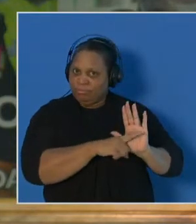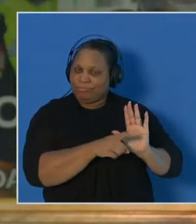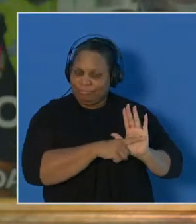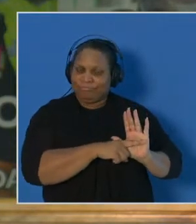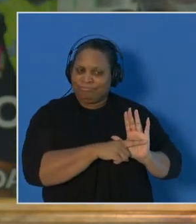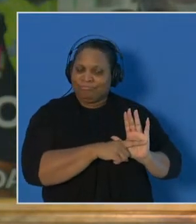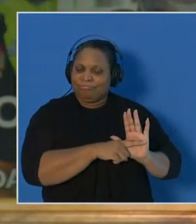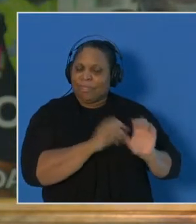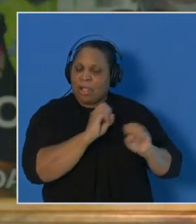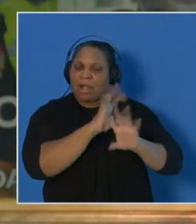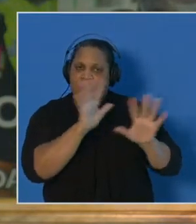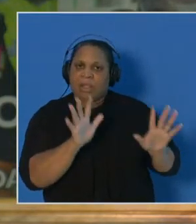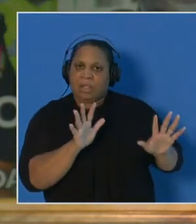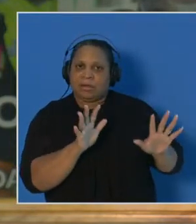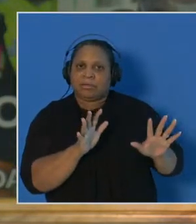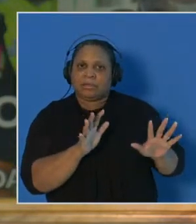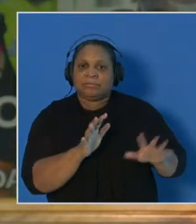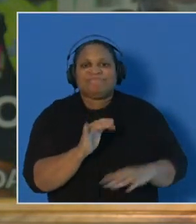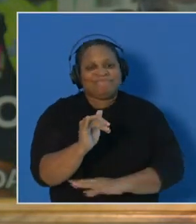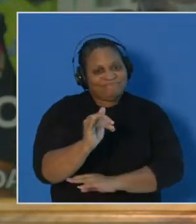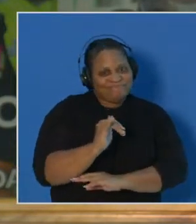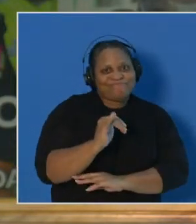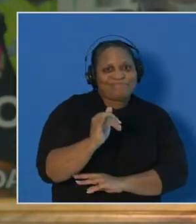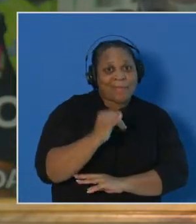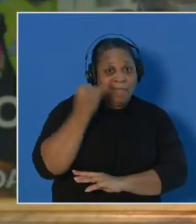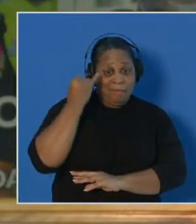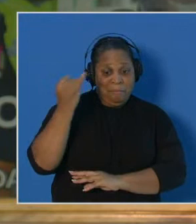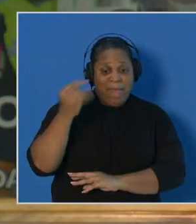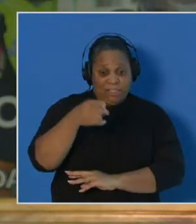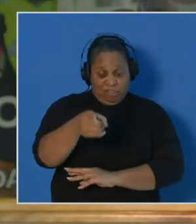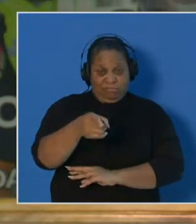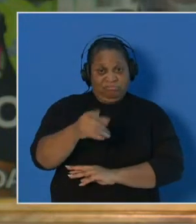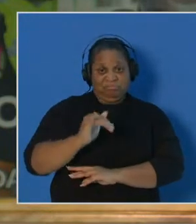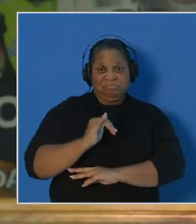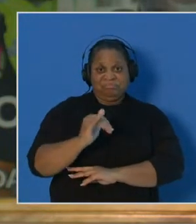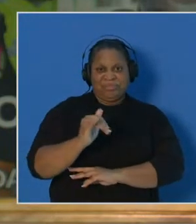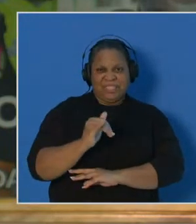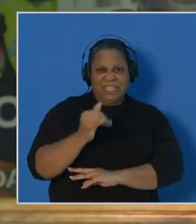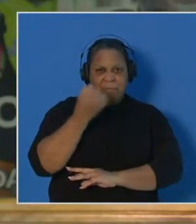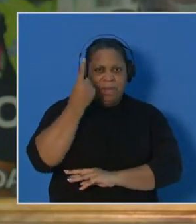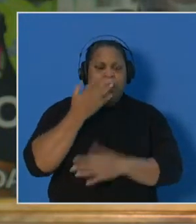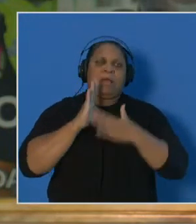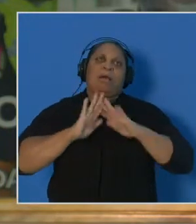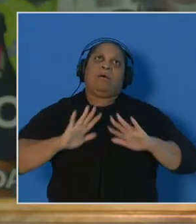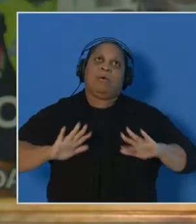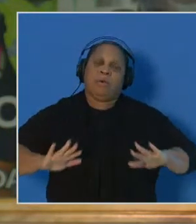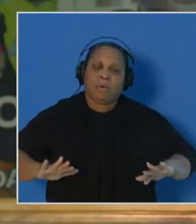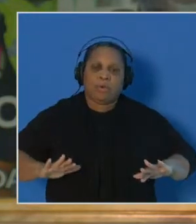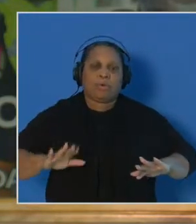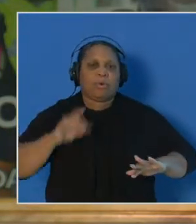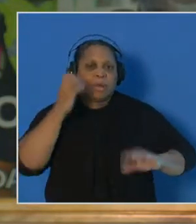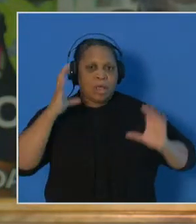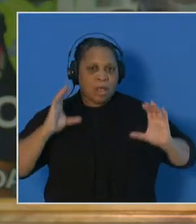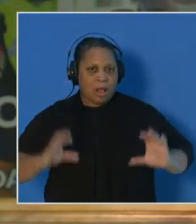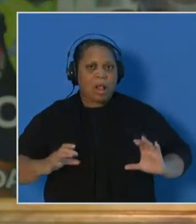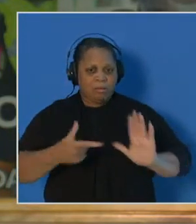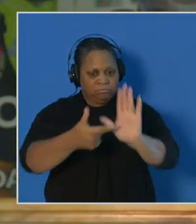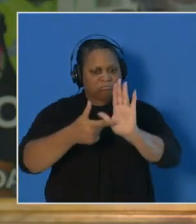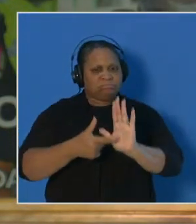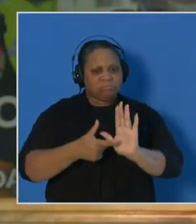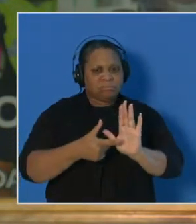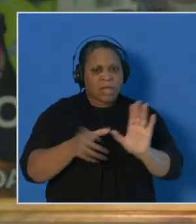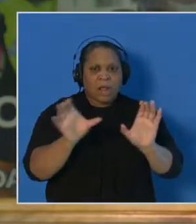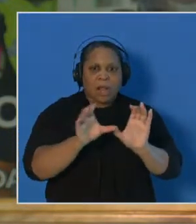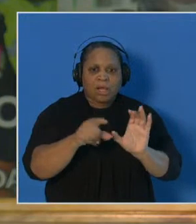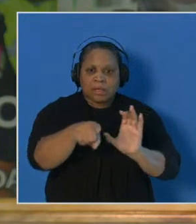and clear. And this works both ways. Imagine the peace of mind you will get if you know your client can show that they too